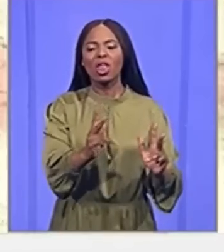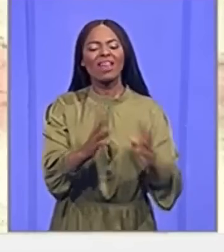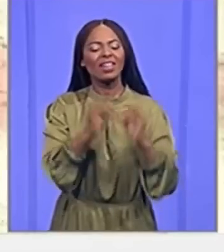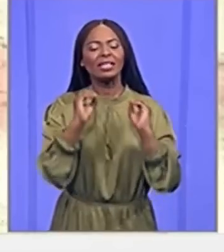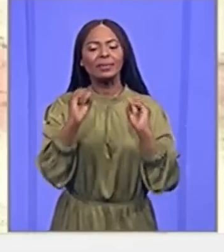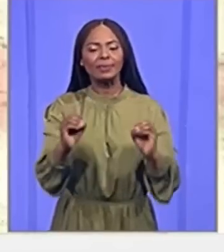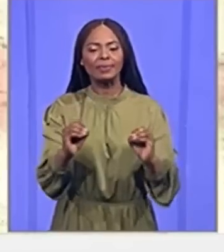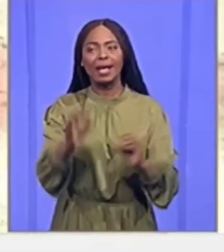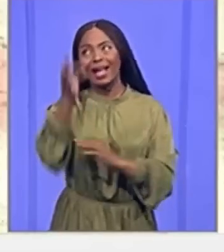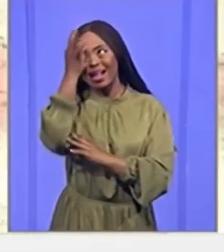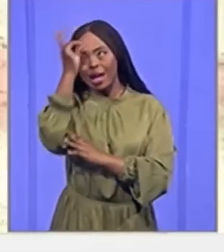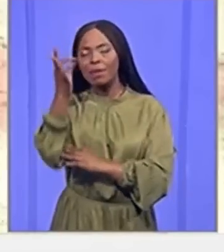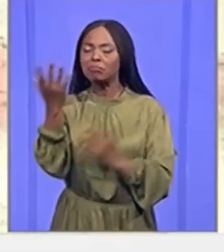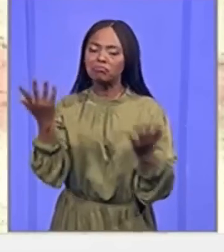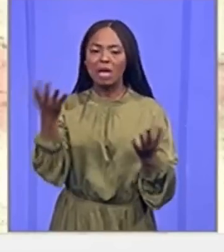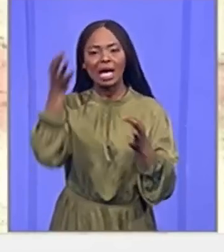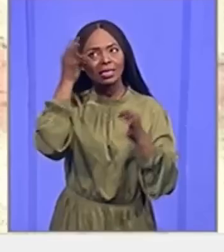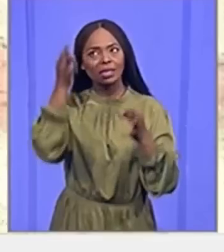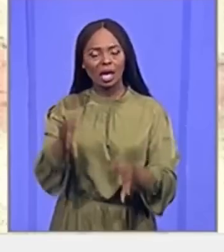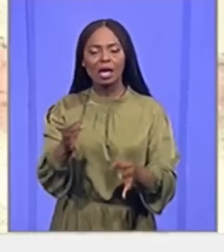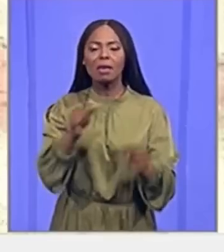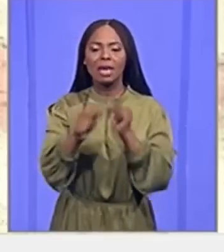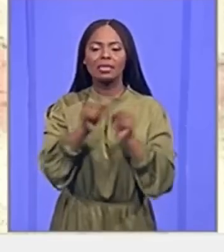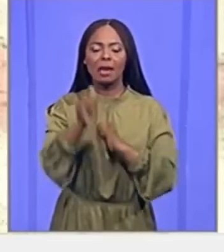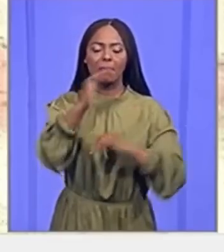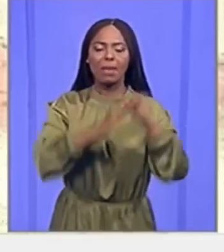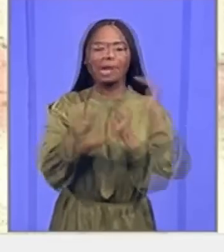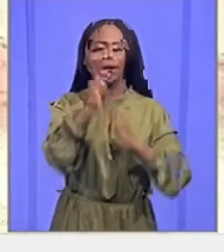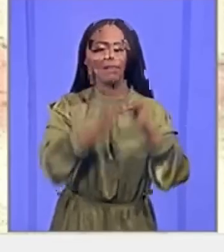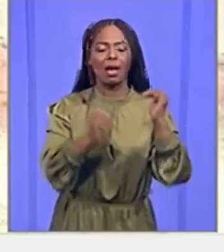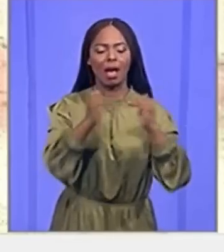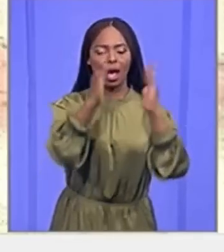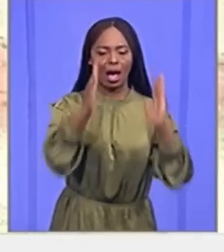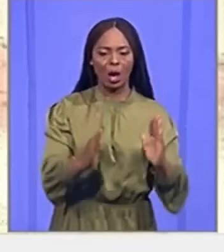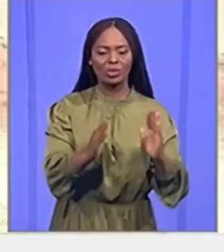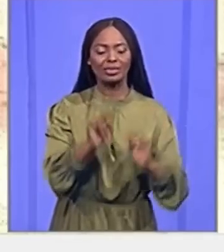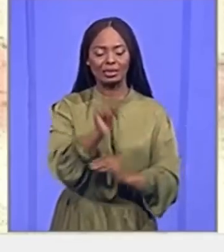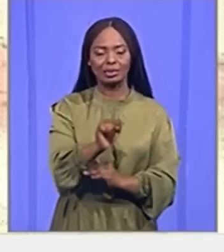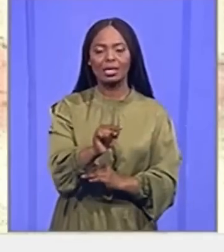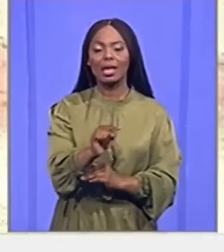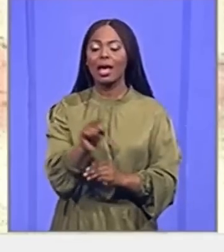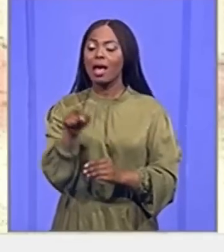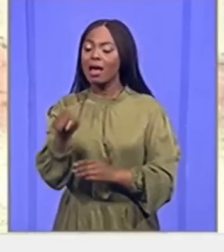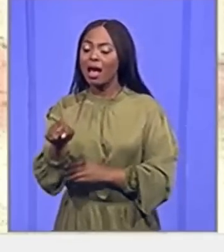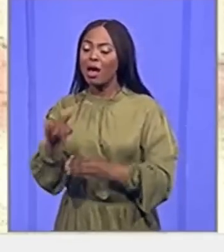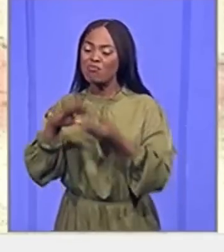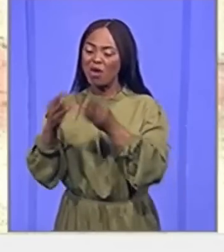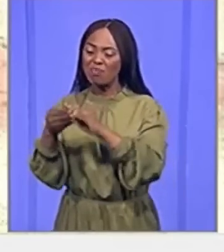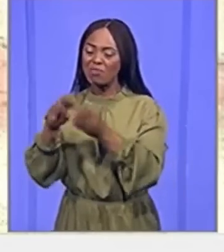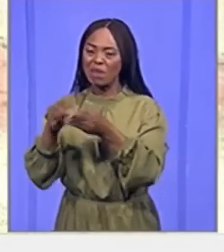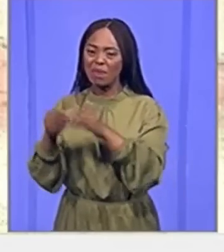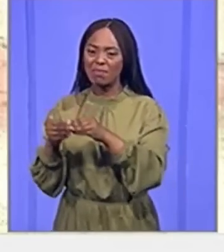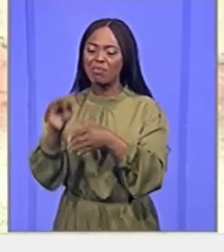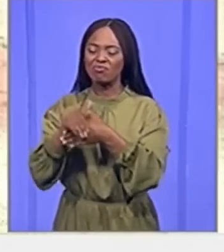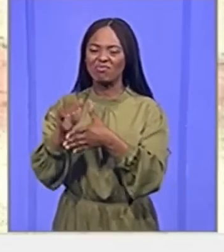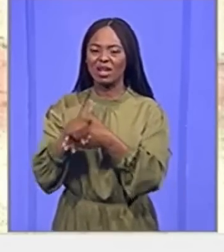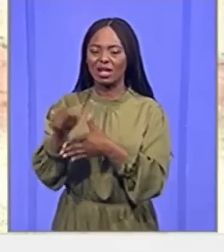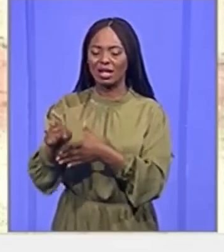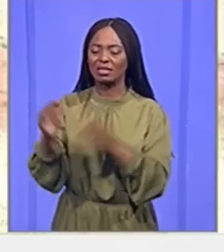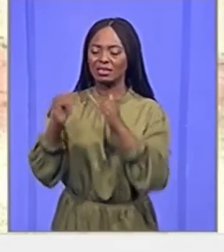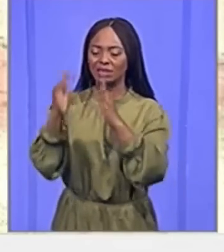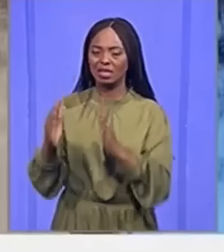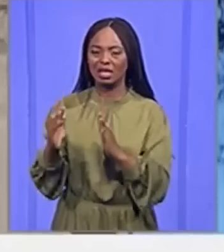mmuso nkile qetwa go tlo qala ka matlo a jwalo a mobu a tla diwa a ho botjha mpa ke programme e tla etswa